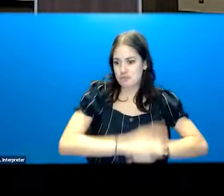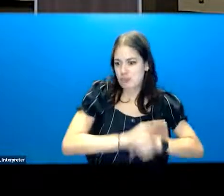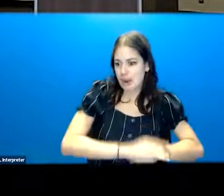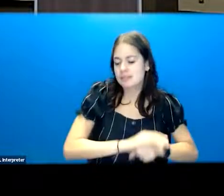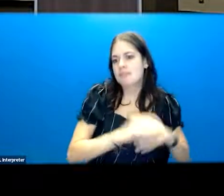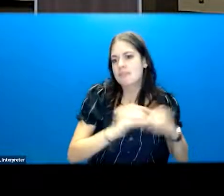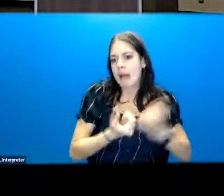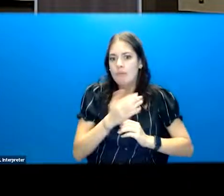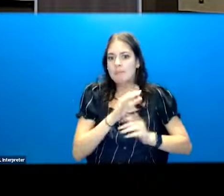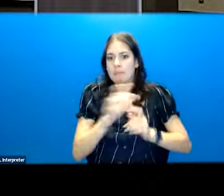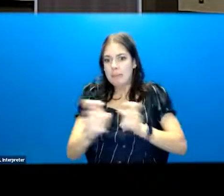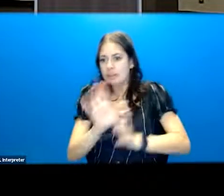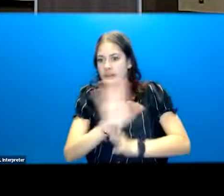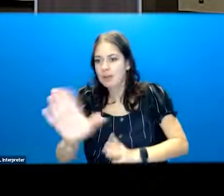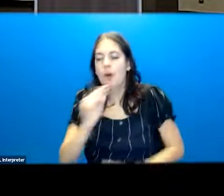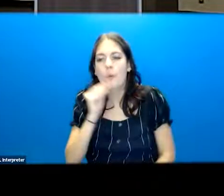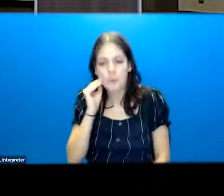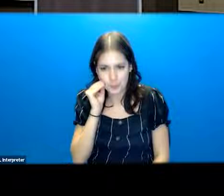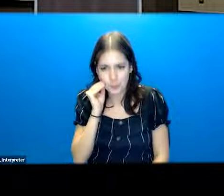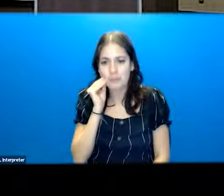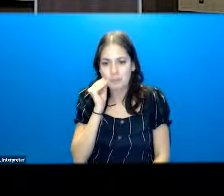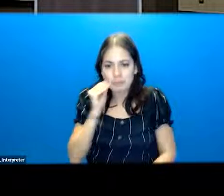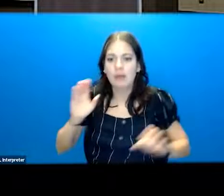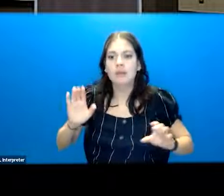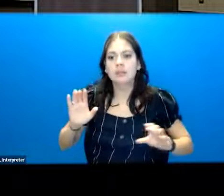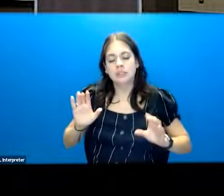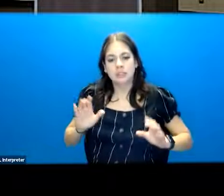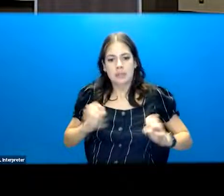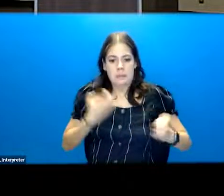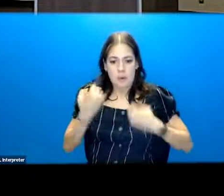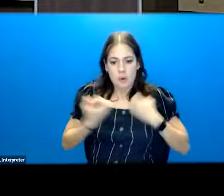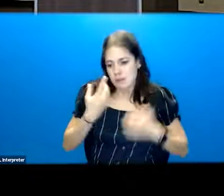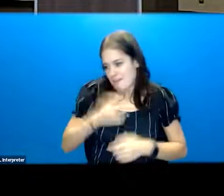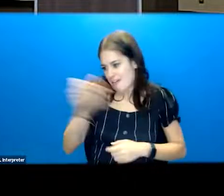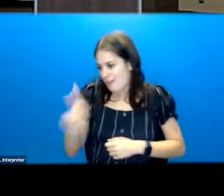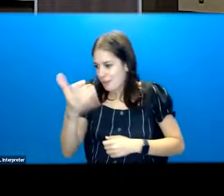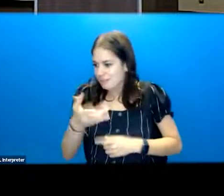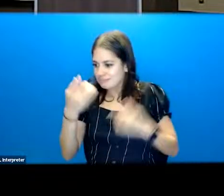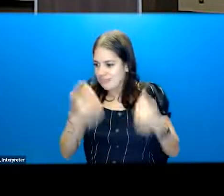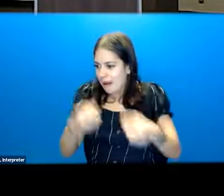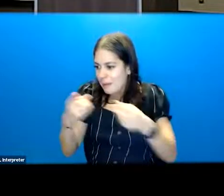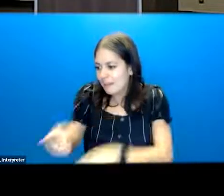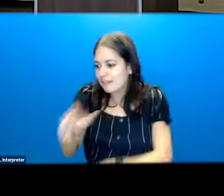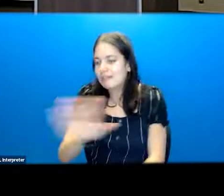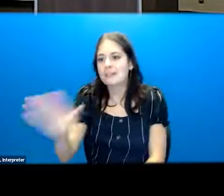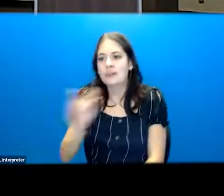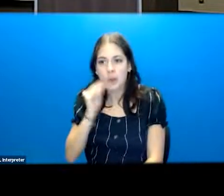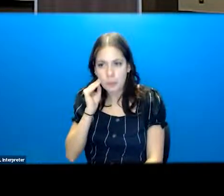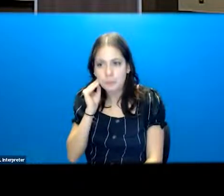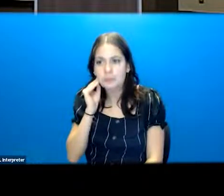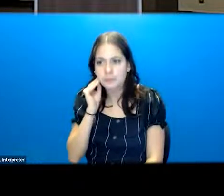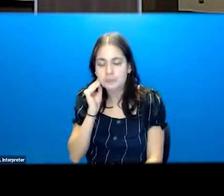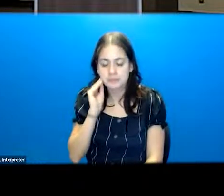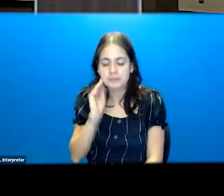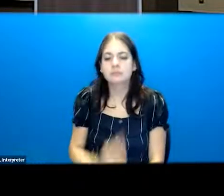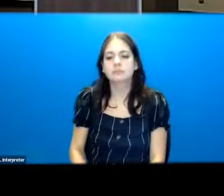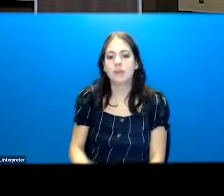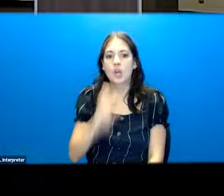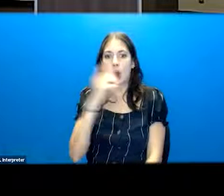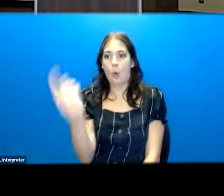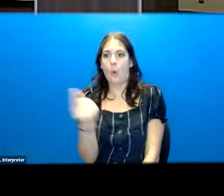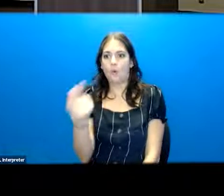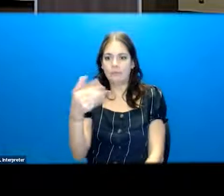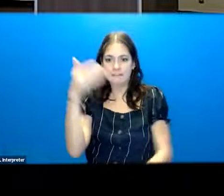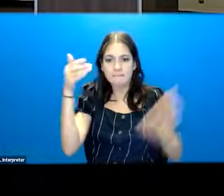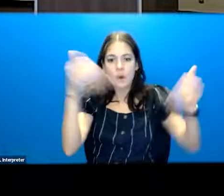they're managing their home, how they're dealing with other different things that are happening within that household, and not just as